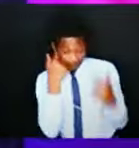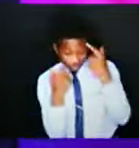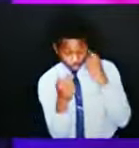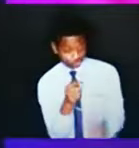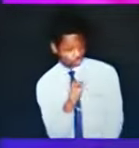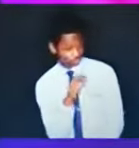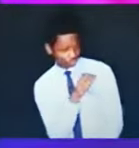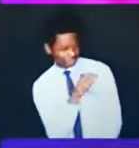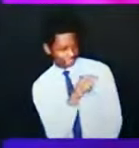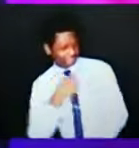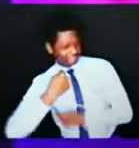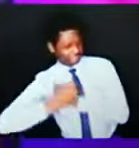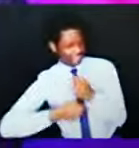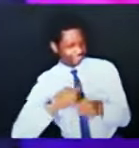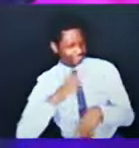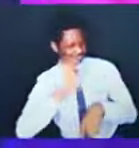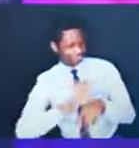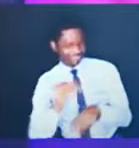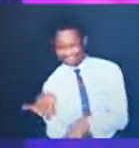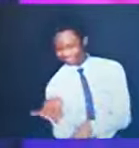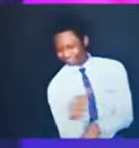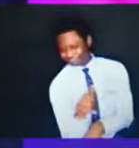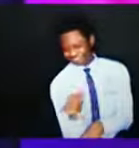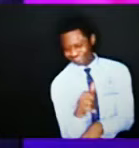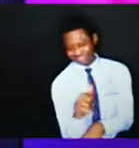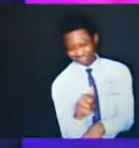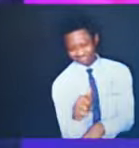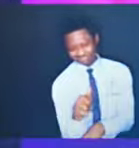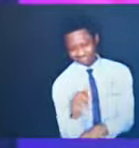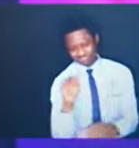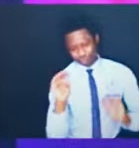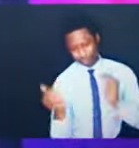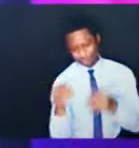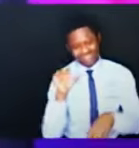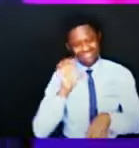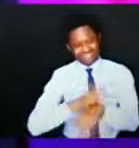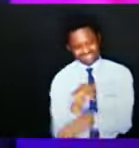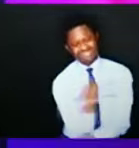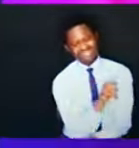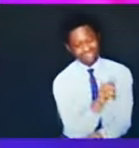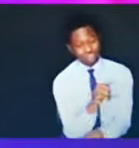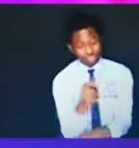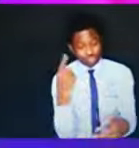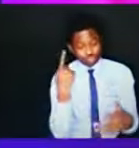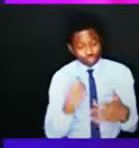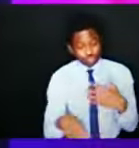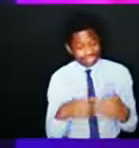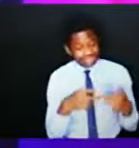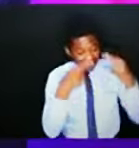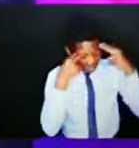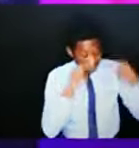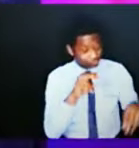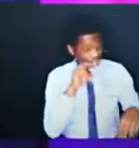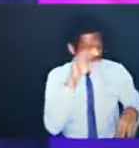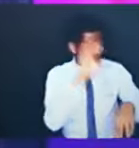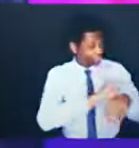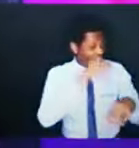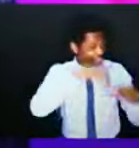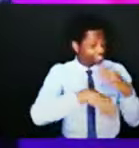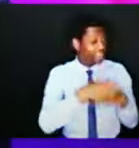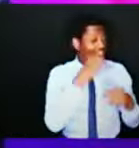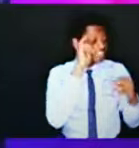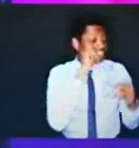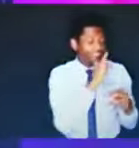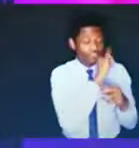they were a type of the church. It says no what say asori anasafo. So whatever happened to them, Paul says that